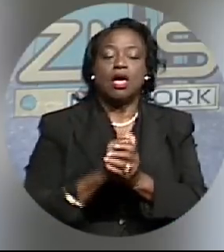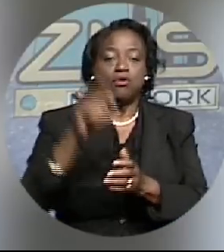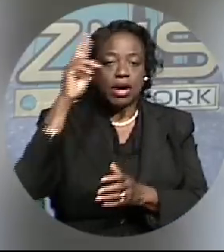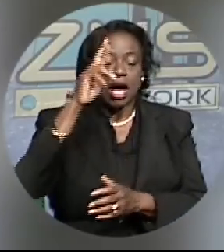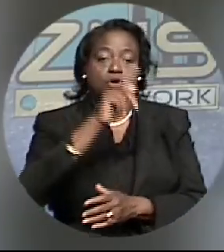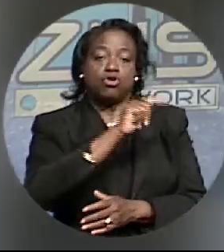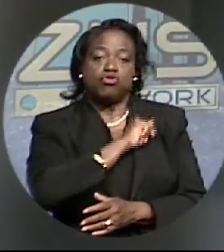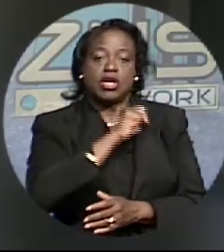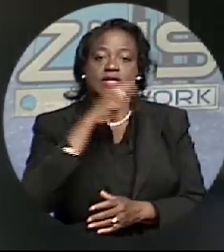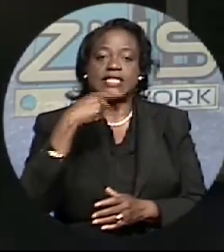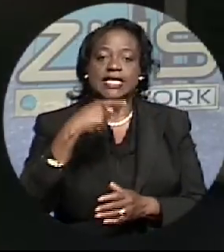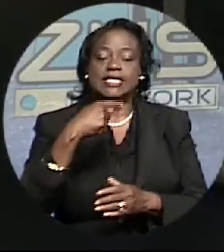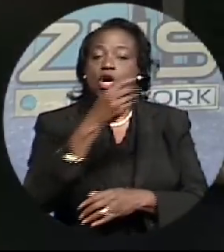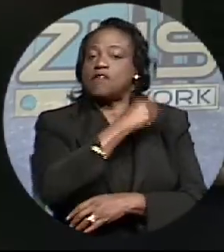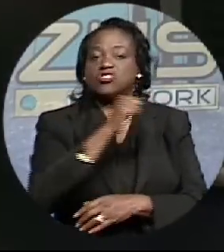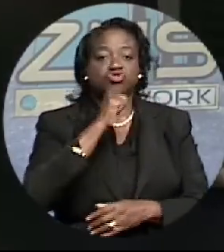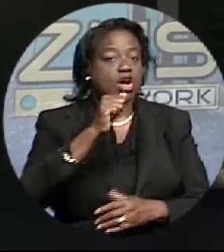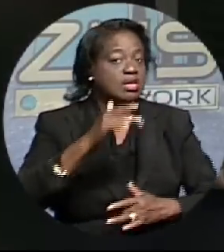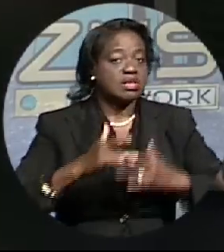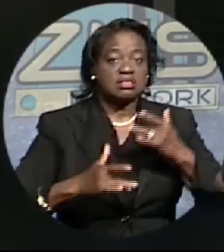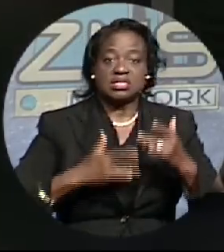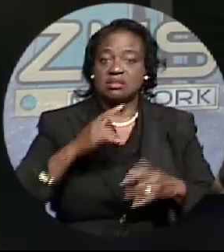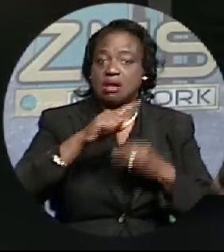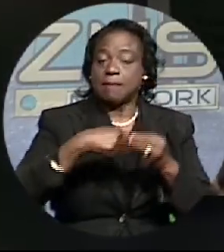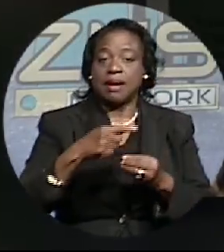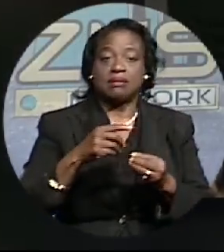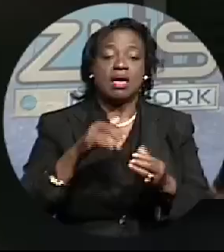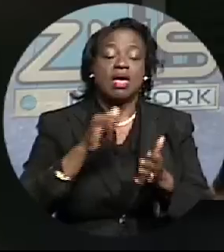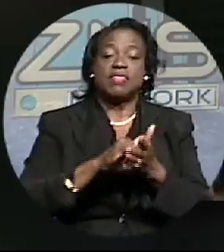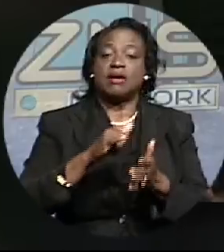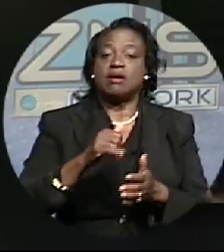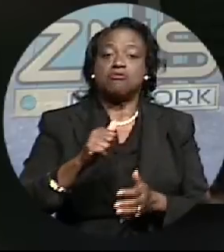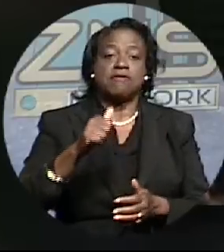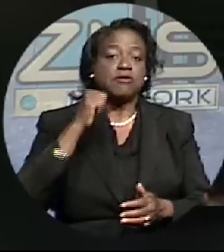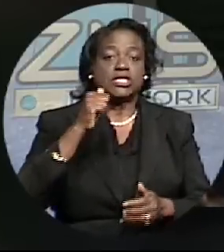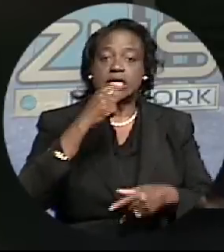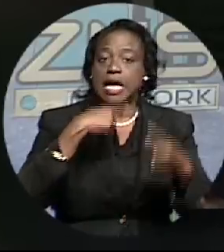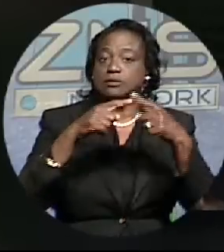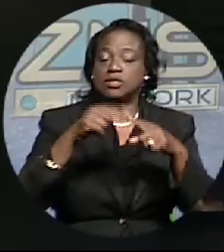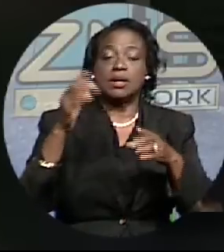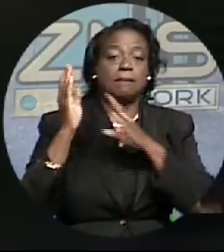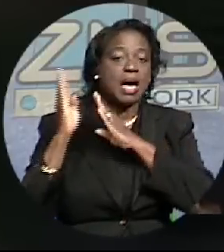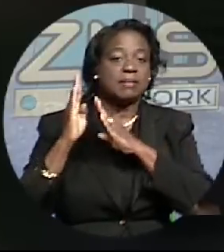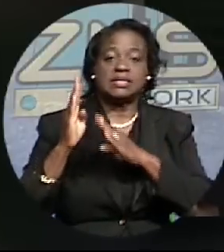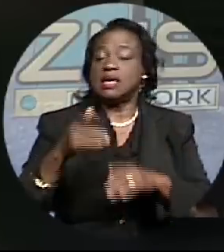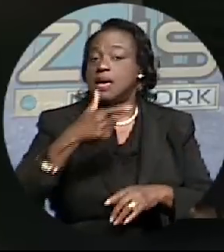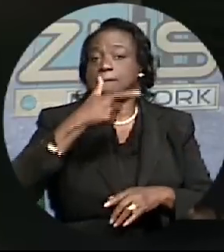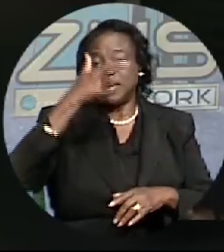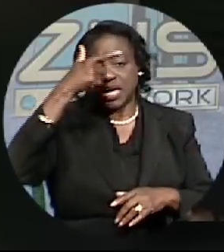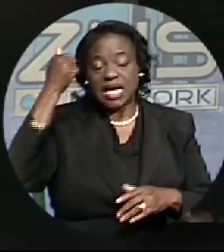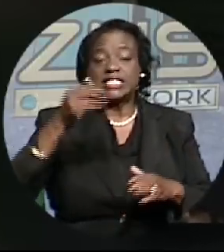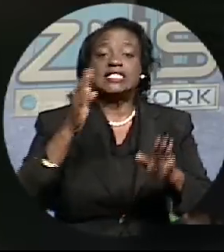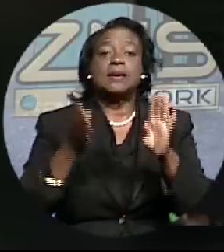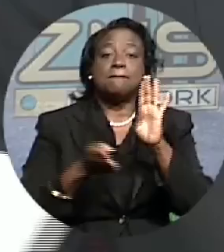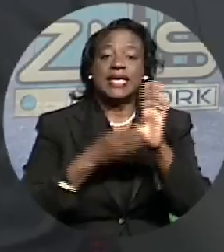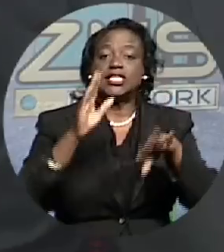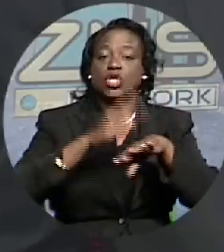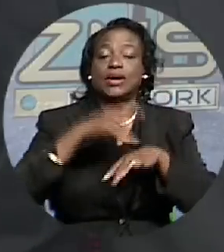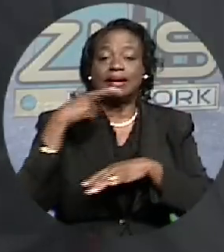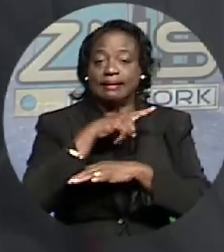Ricardo Trico, says his office is not concerned about the boycott as the protests are all based on fabrications and